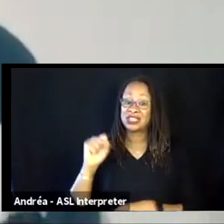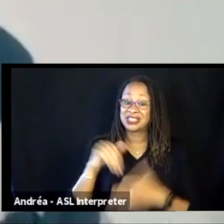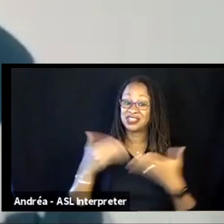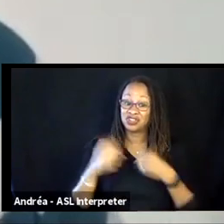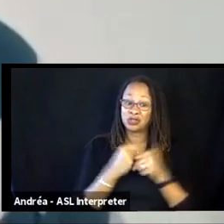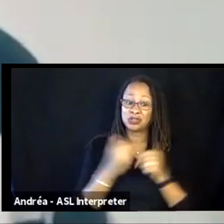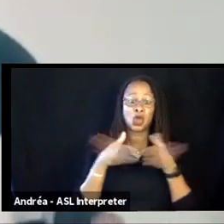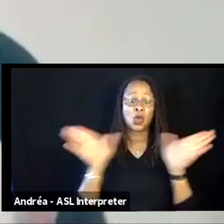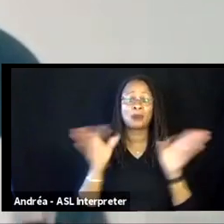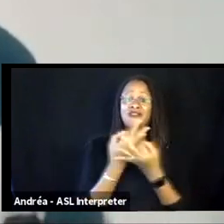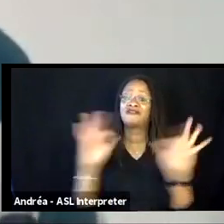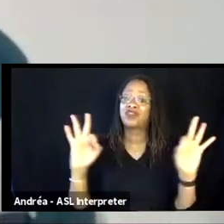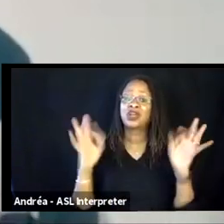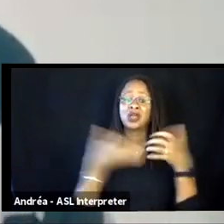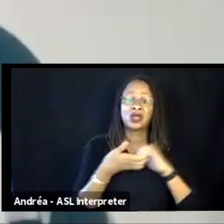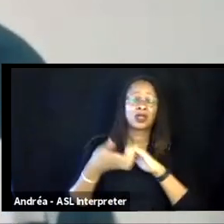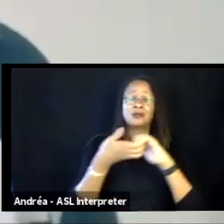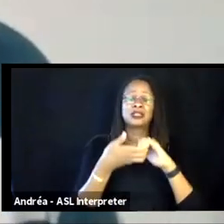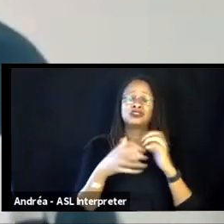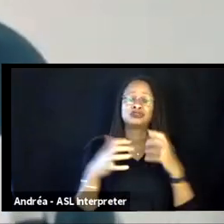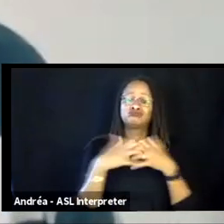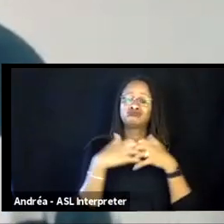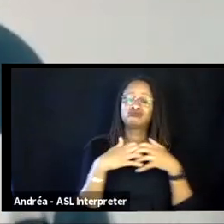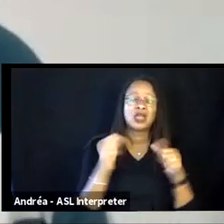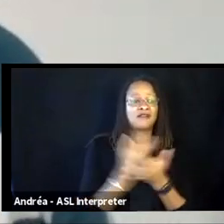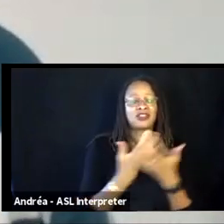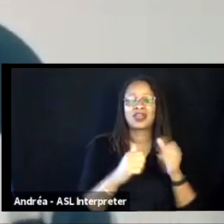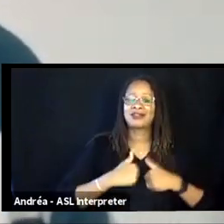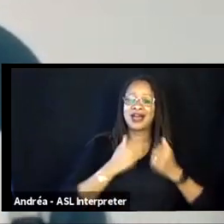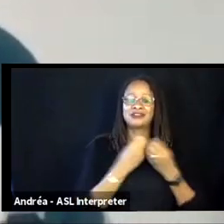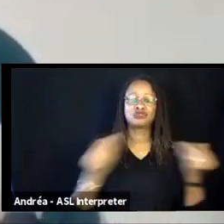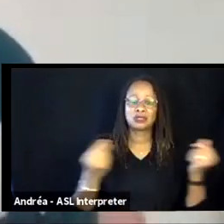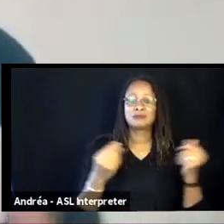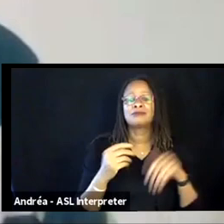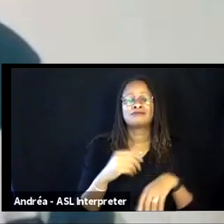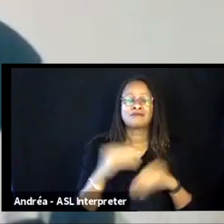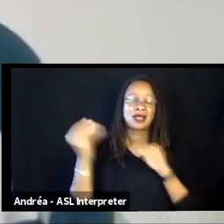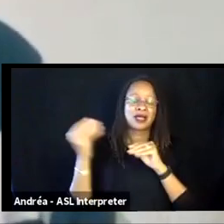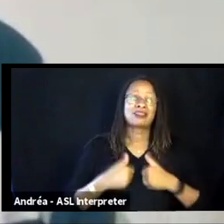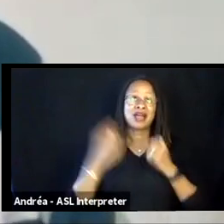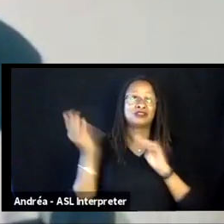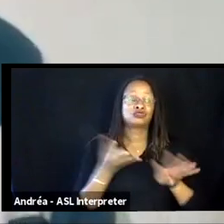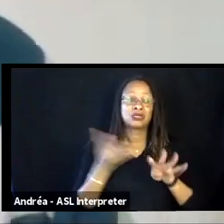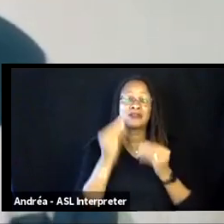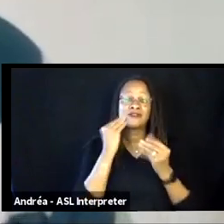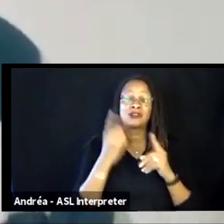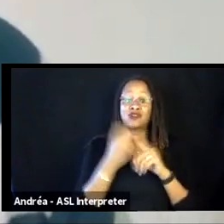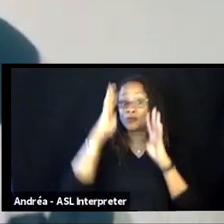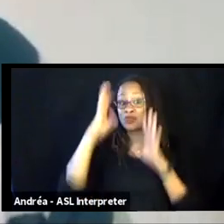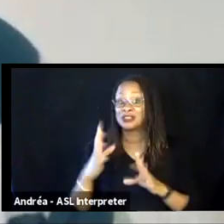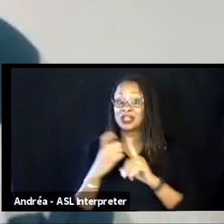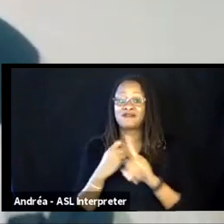everyone and free. Combination of live stream content on demand from creatives across the whole branded communications